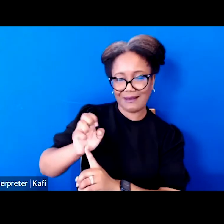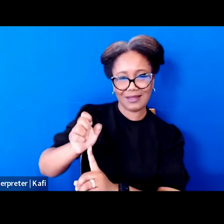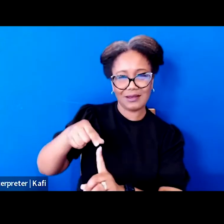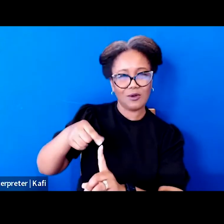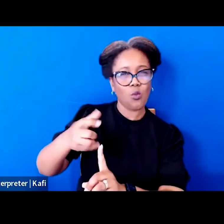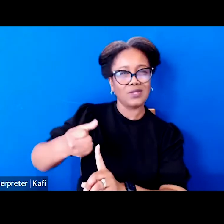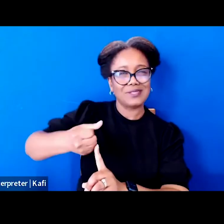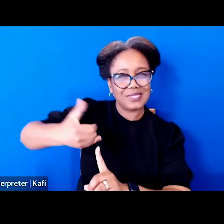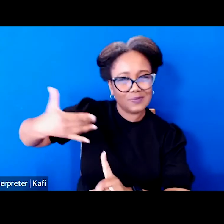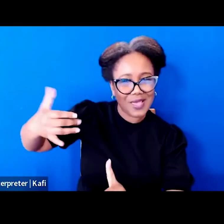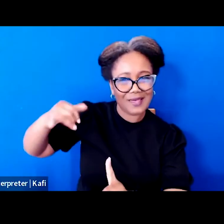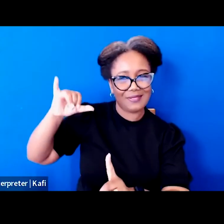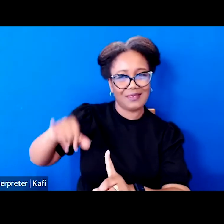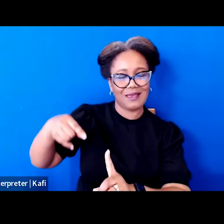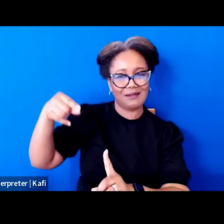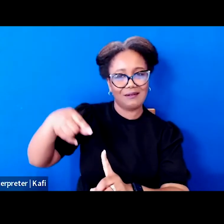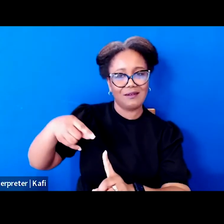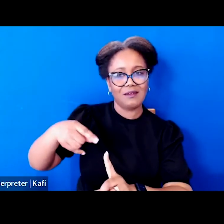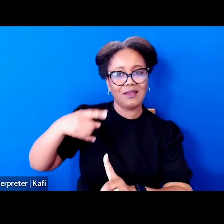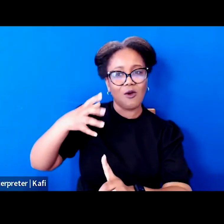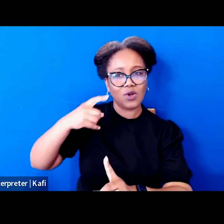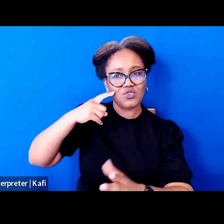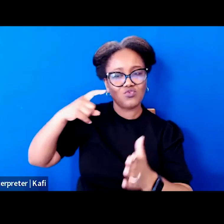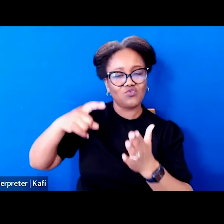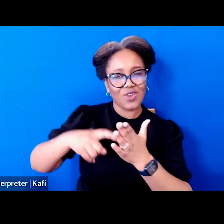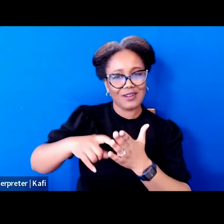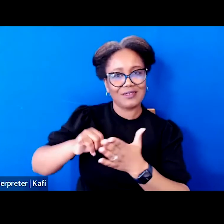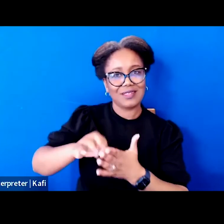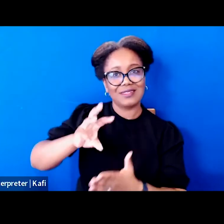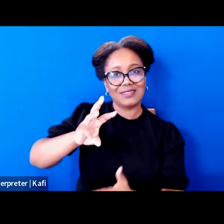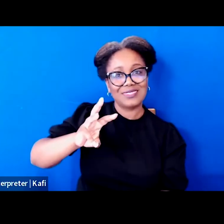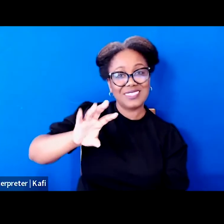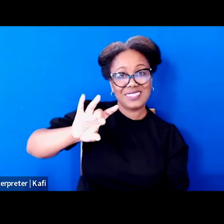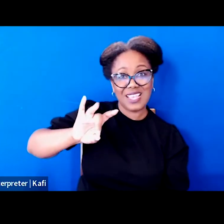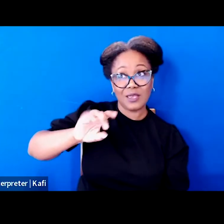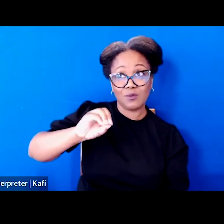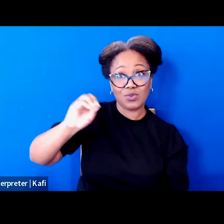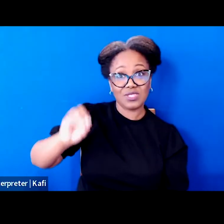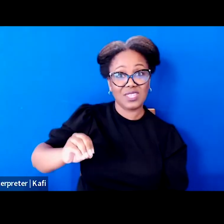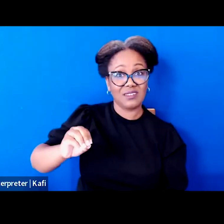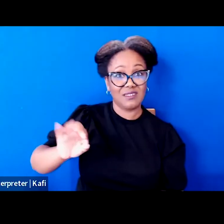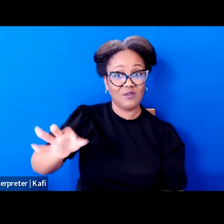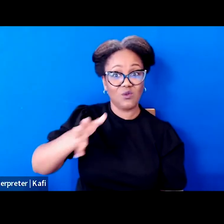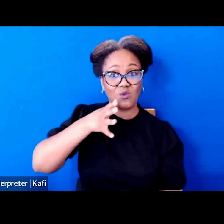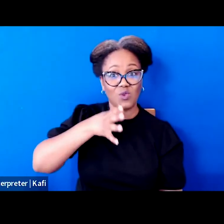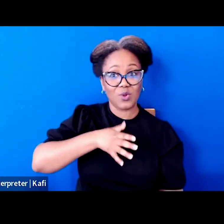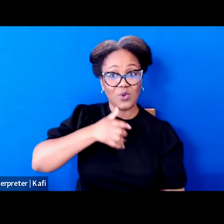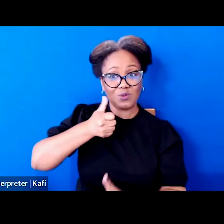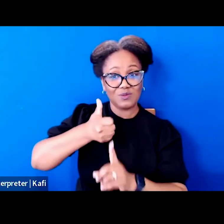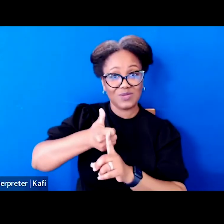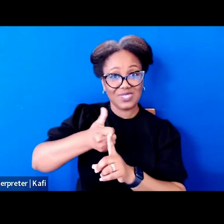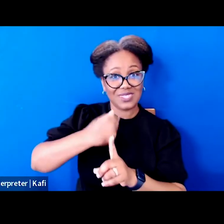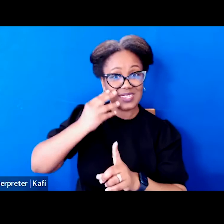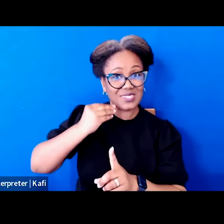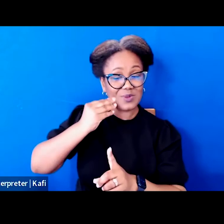recognize that the 68% of women who are experiencing hate violence today are also experiencing violence at home